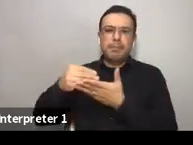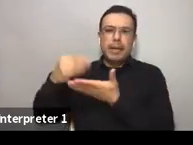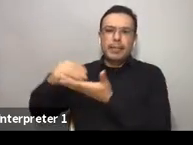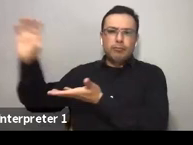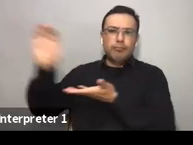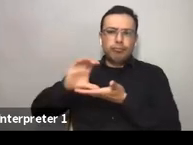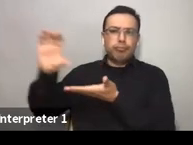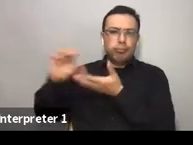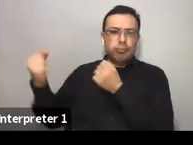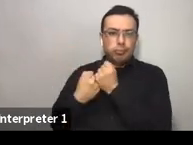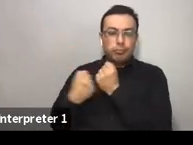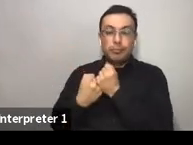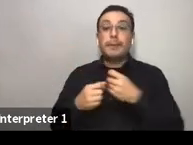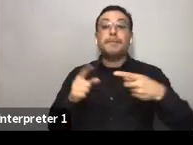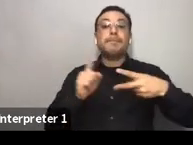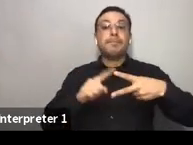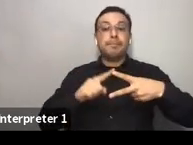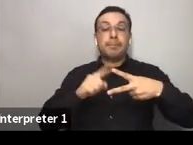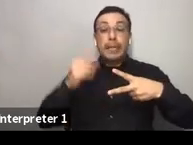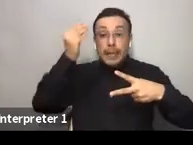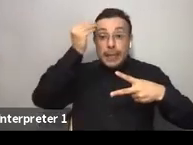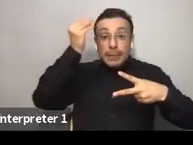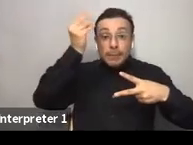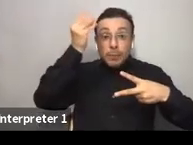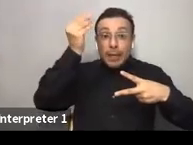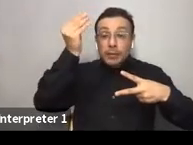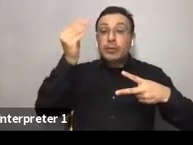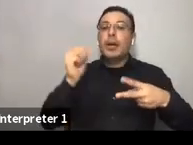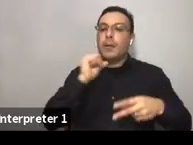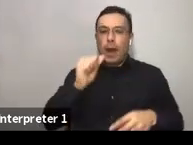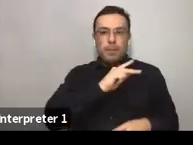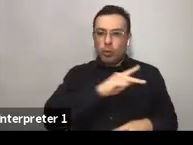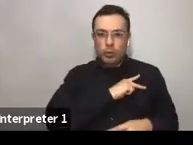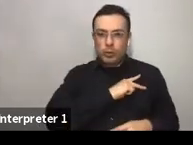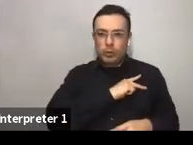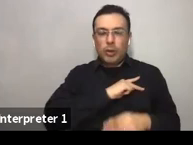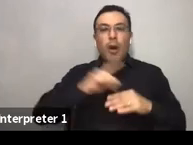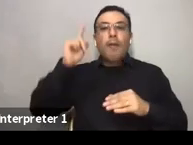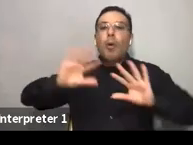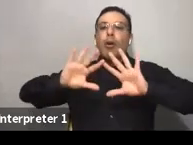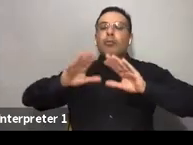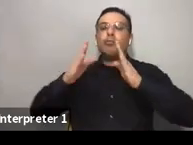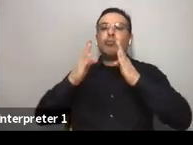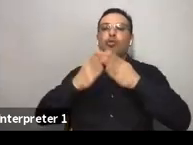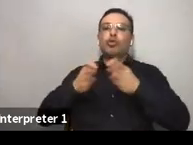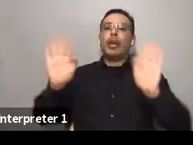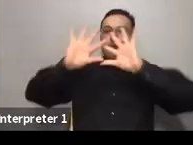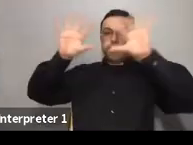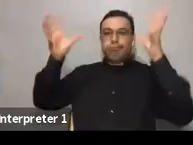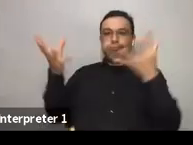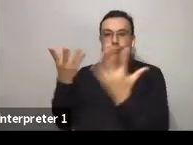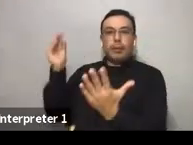share non-personally identifying information in the aggregate about the services they have provided. And they can